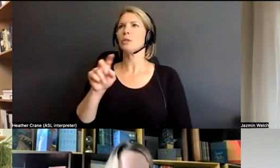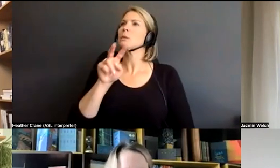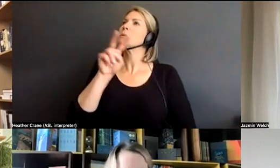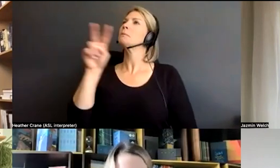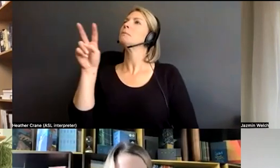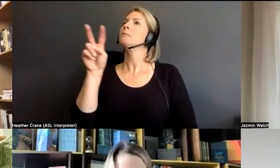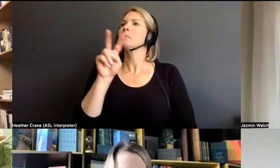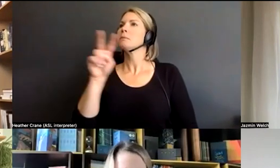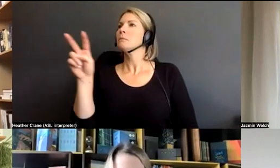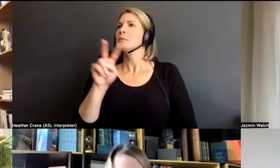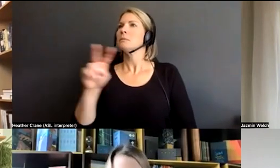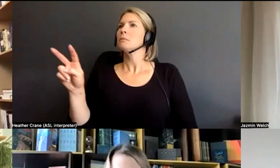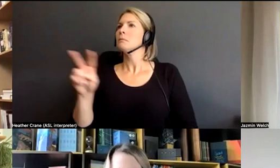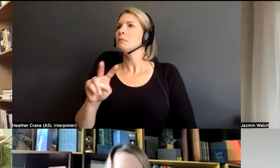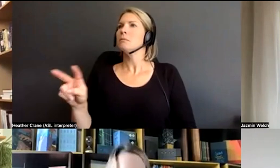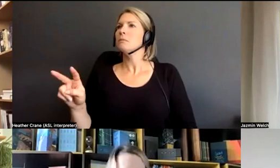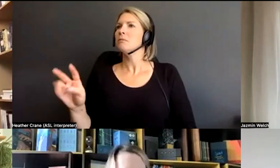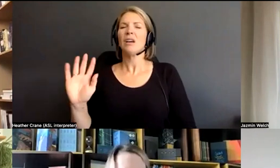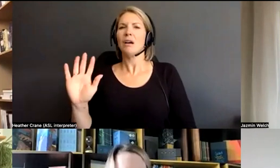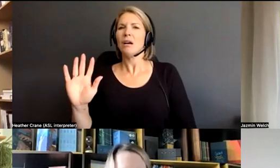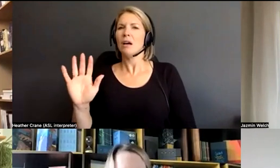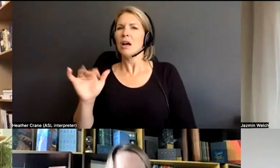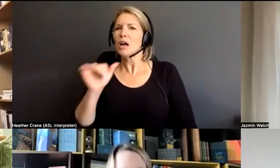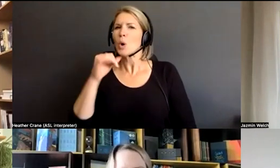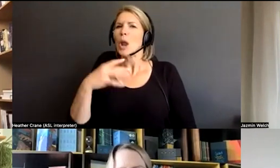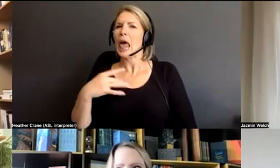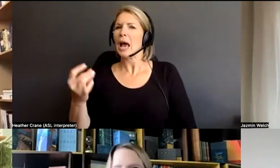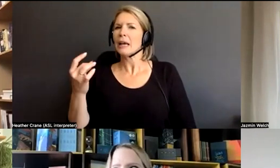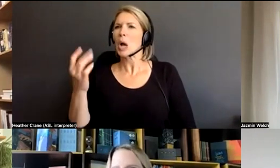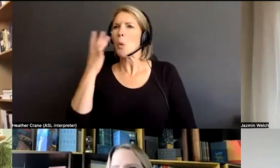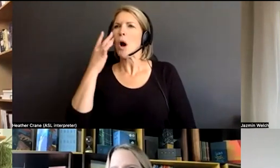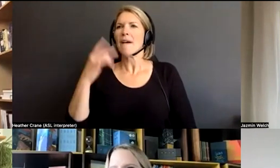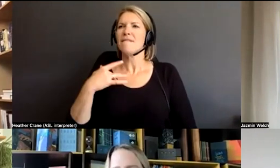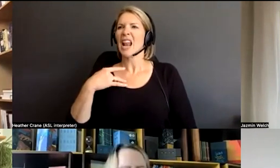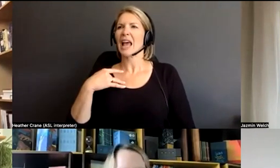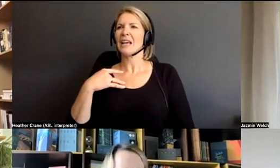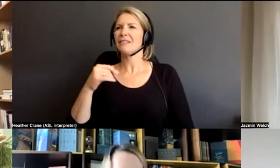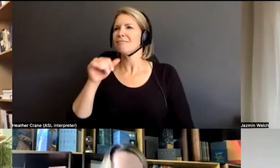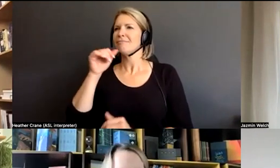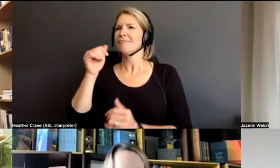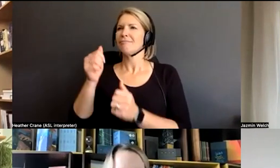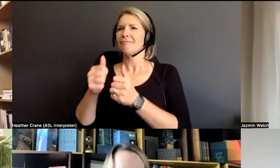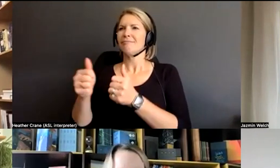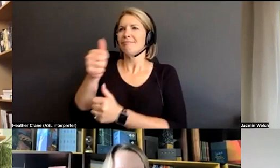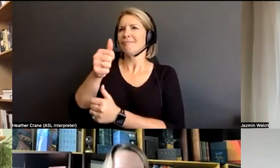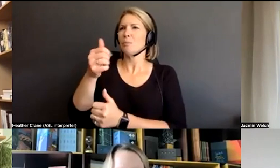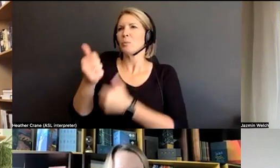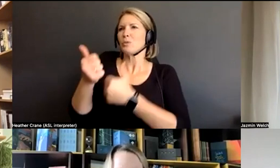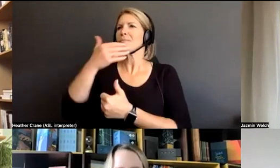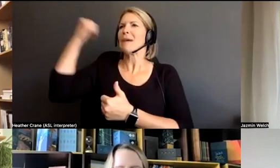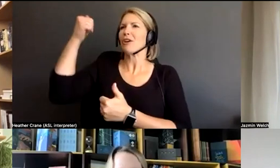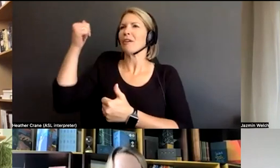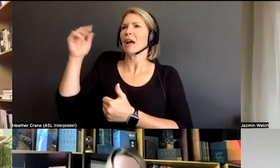your attention, what isn't, because they're all on an equal playing field. I really like that trend. I don't know if anyone else has noticed that when you go into